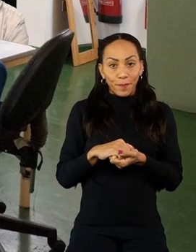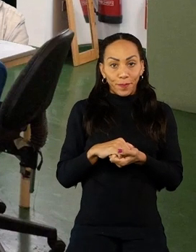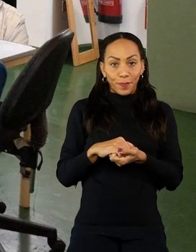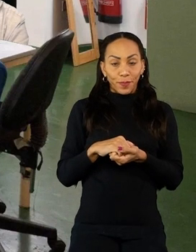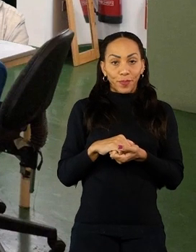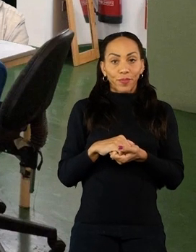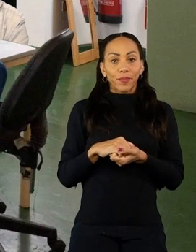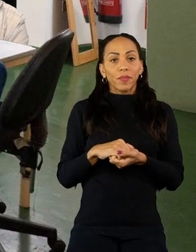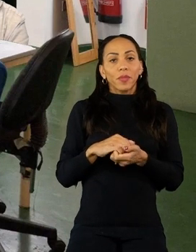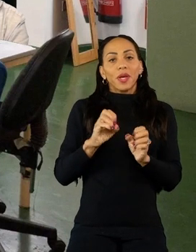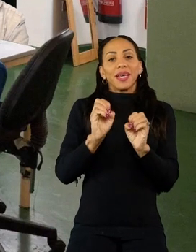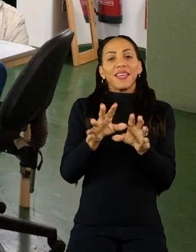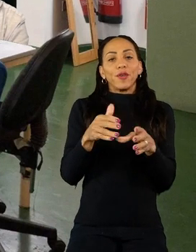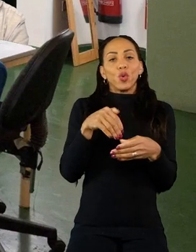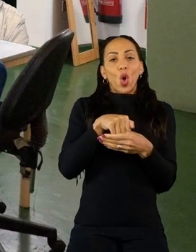this today.